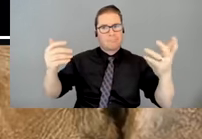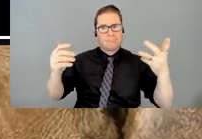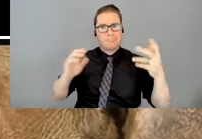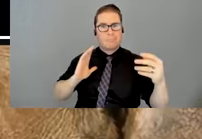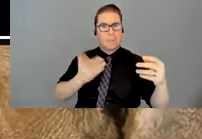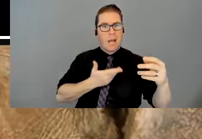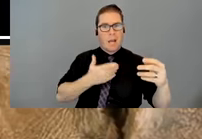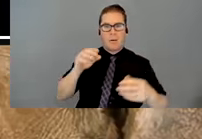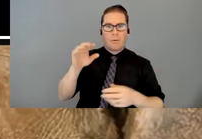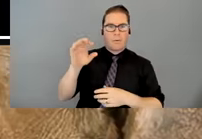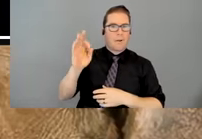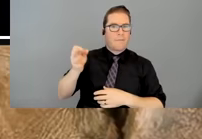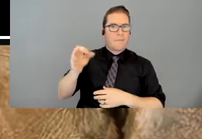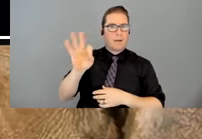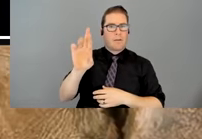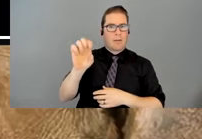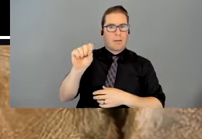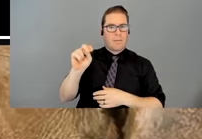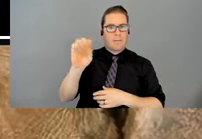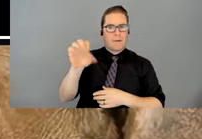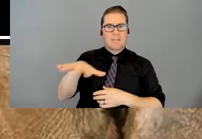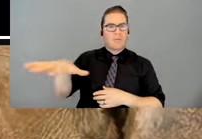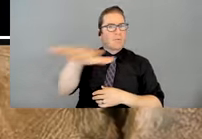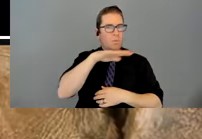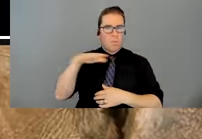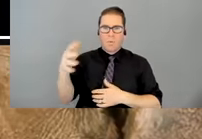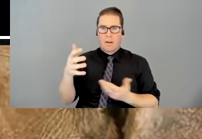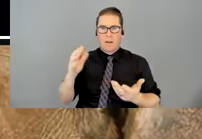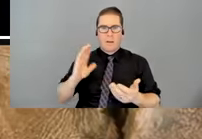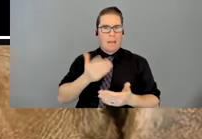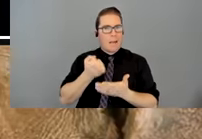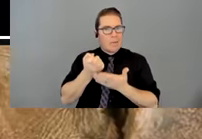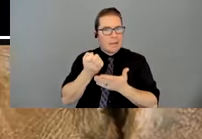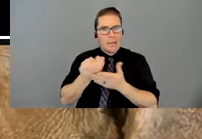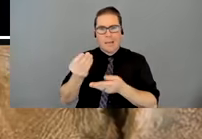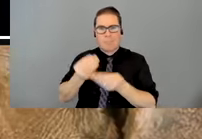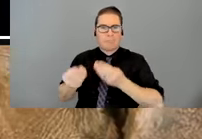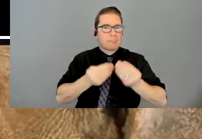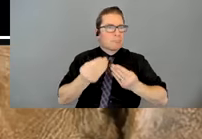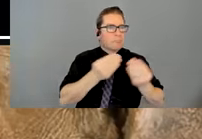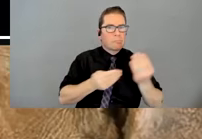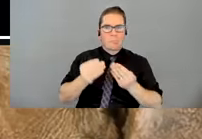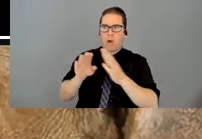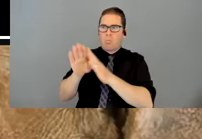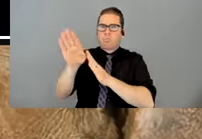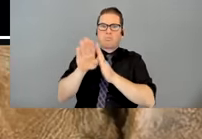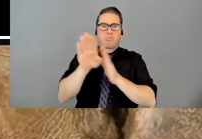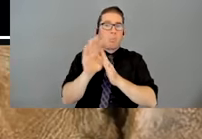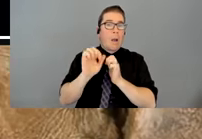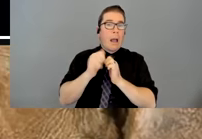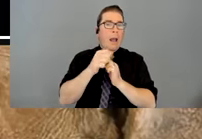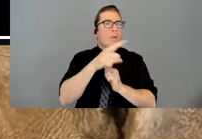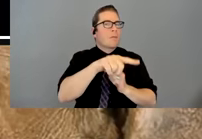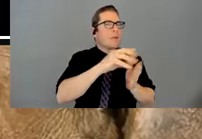Fresno, greater Fresno and our region. Our economy through helping our students with their